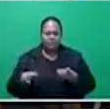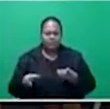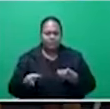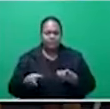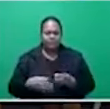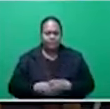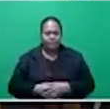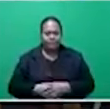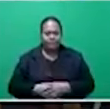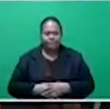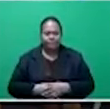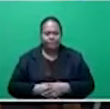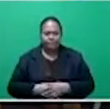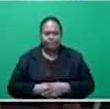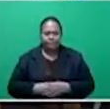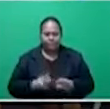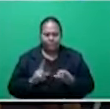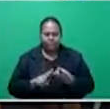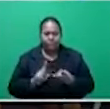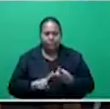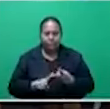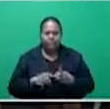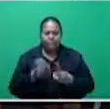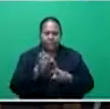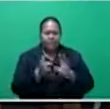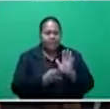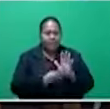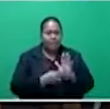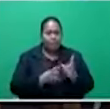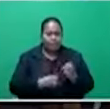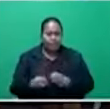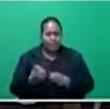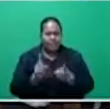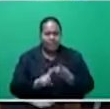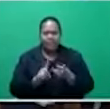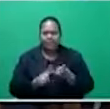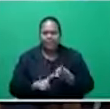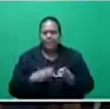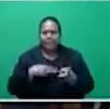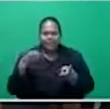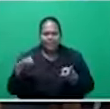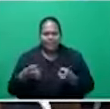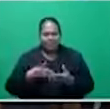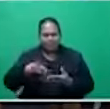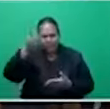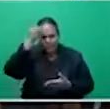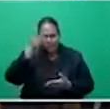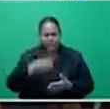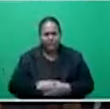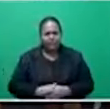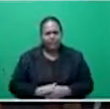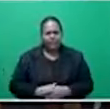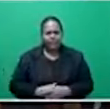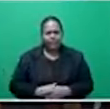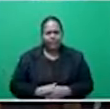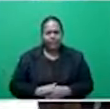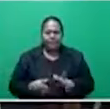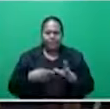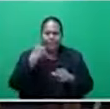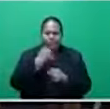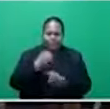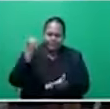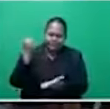Compliance USP, Prime Minister's Office, Totivi Bokini Ratu, and Minister for Education. Attorney General's Office stamp